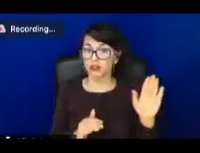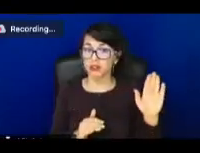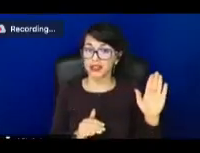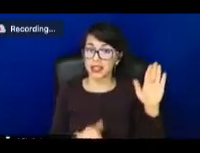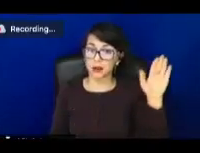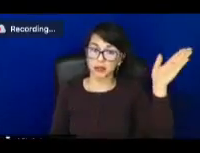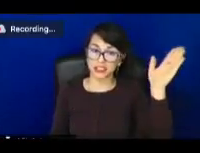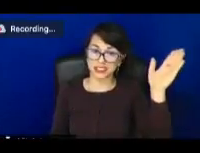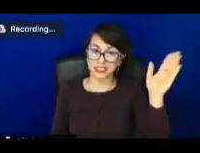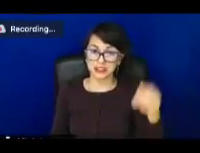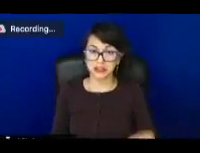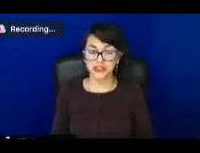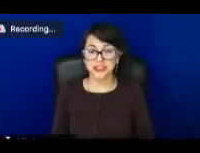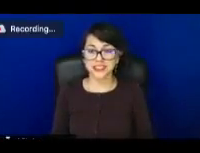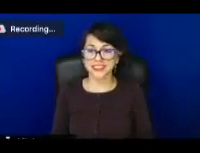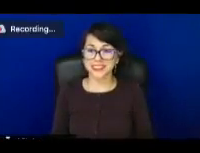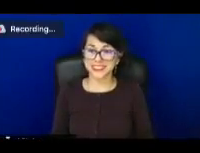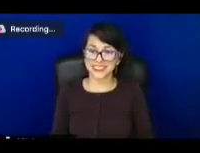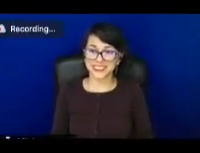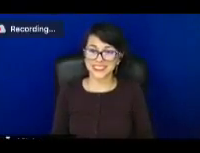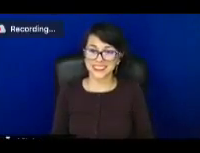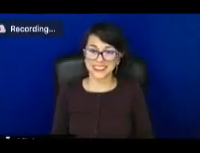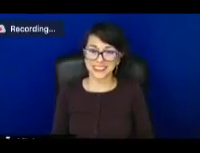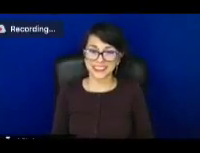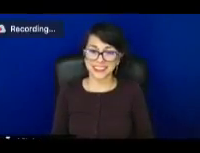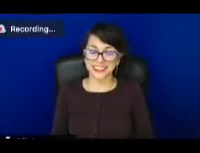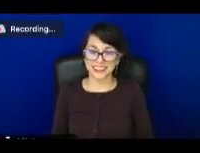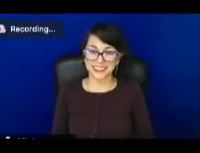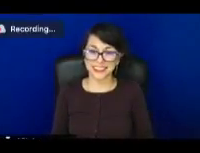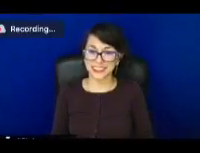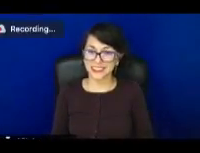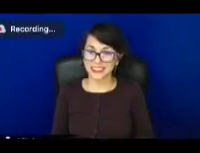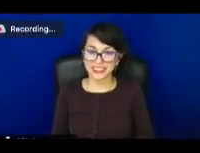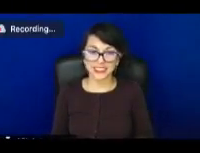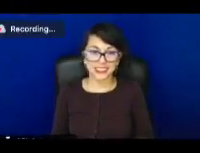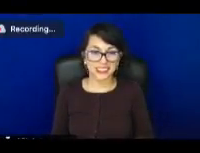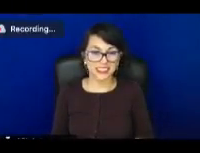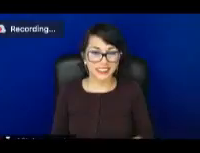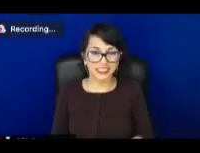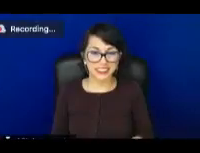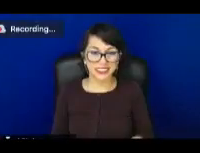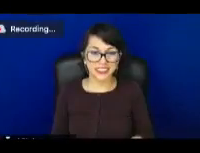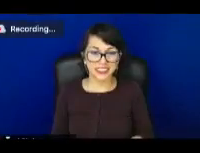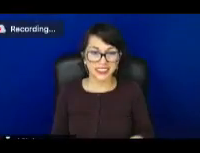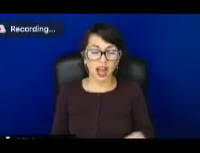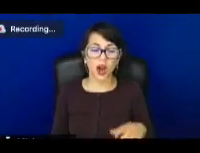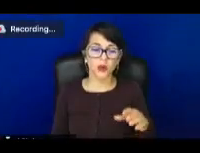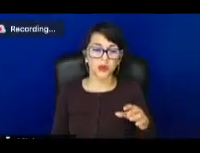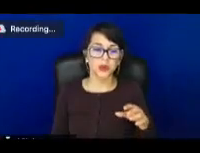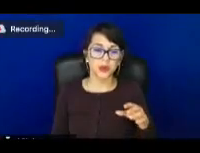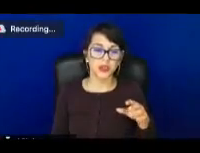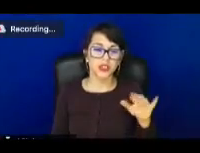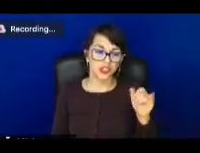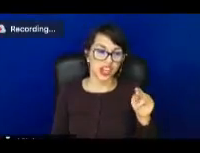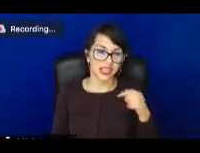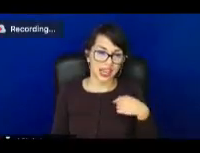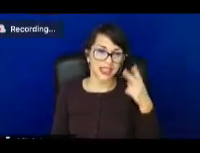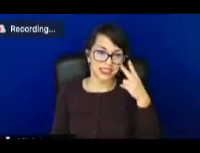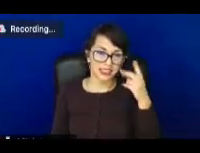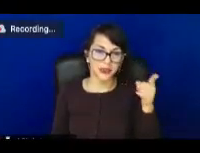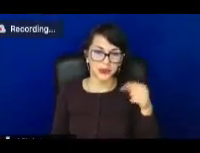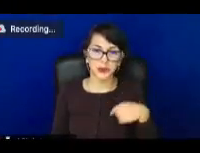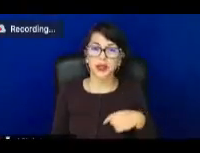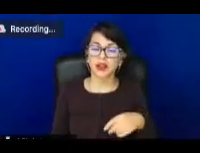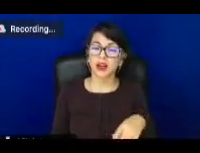from, yes, Jane, sorry, I was waiting for you to start waving your hand. That the line drawers